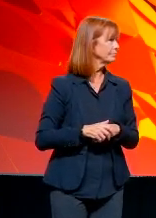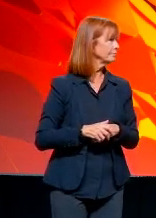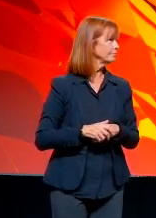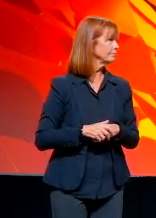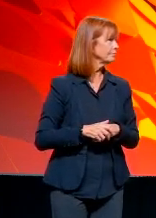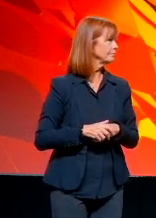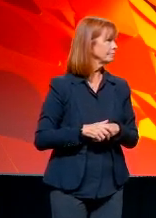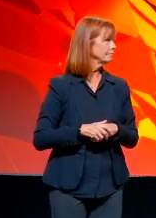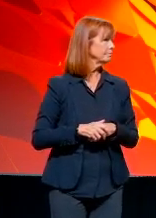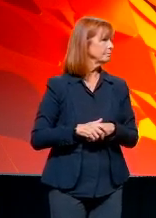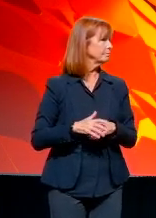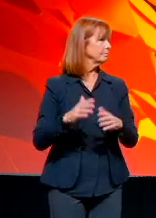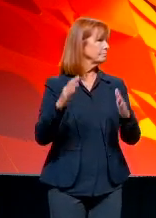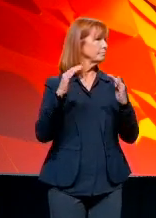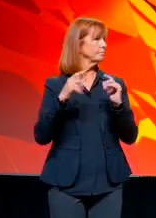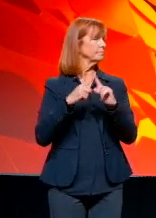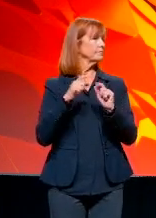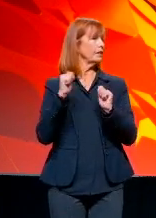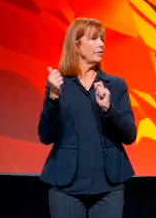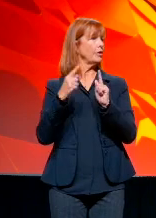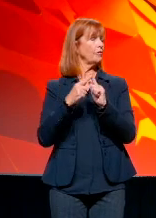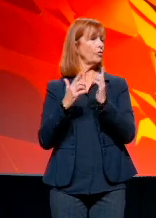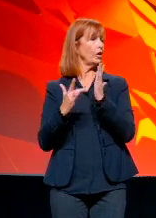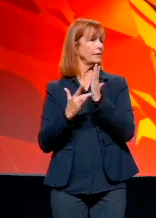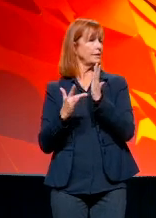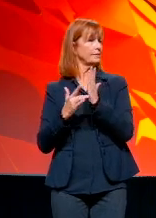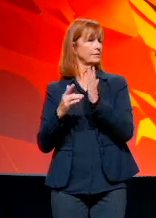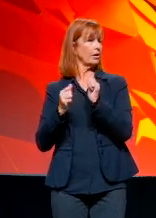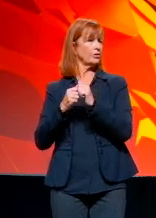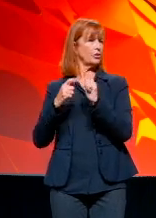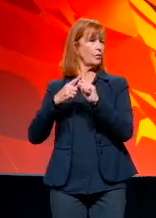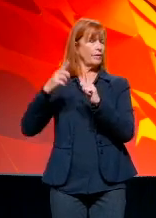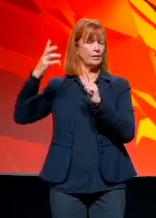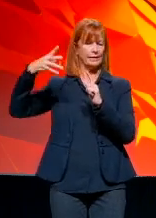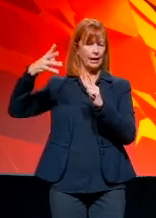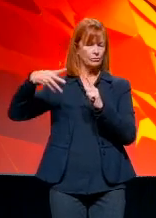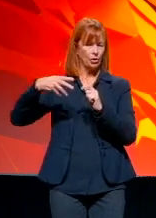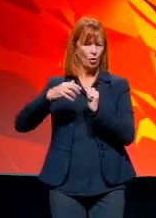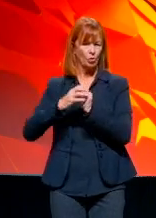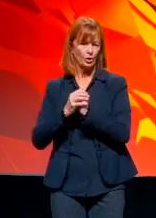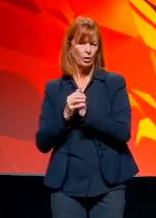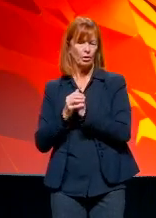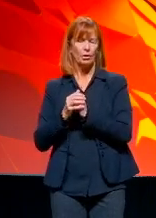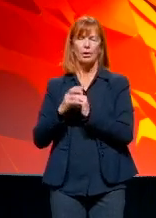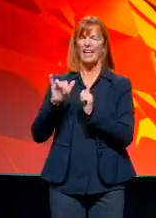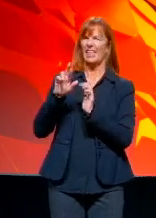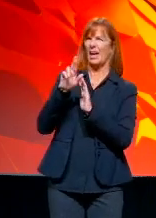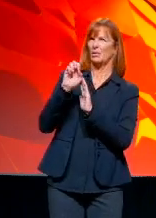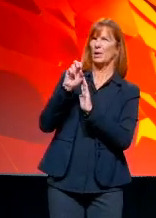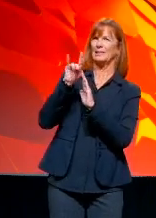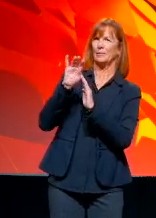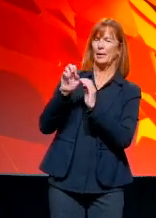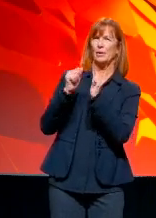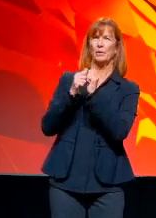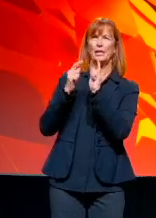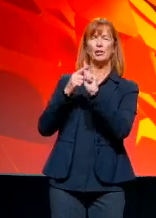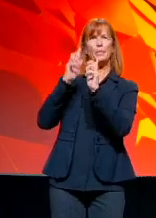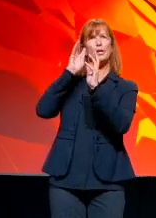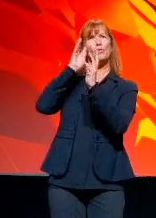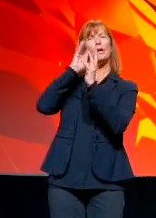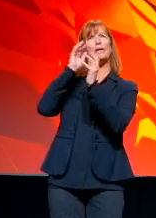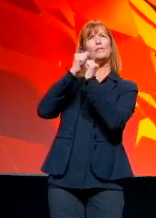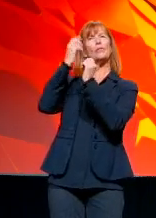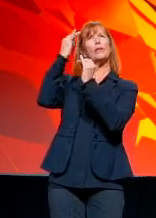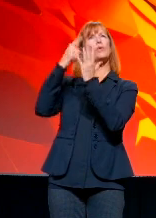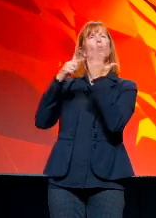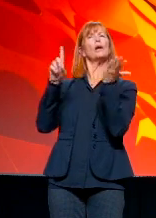for robotics data. That means that we cannot simply download robot control from the internet, right? So that means we need to be a bit creative to think about what are the